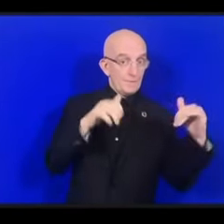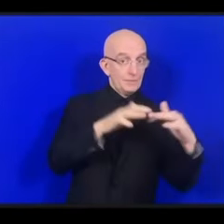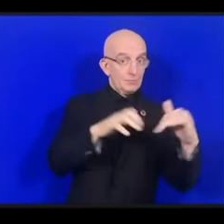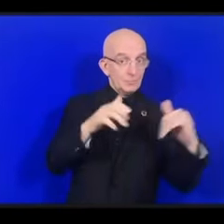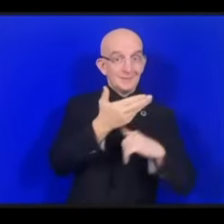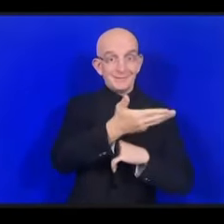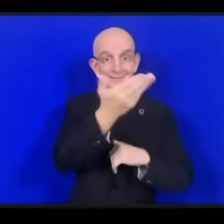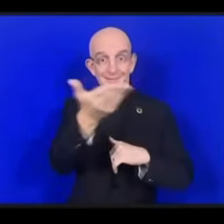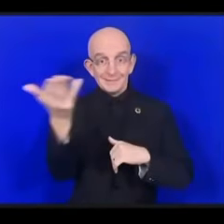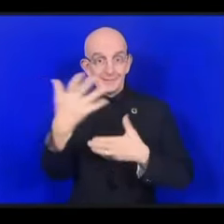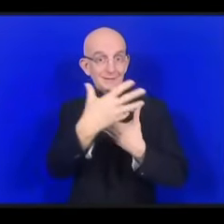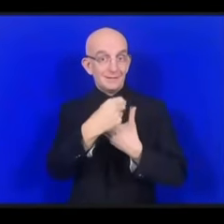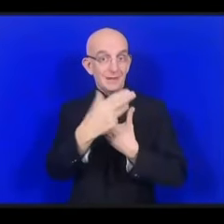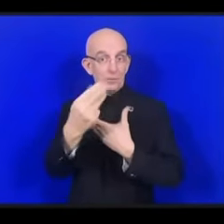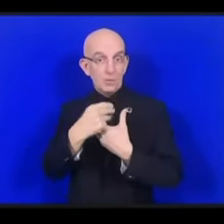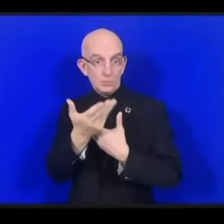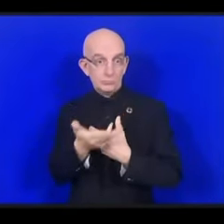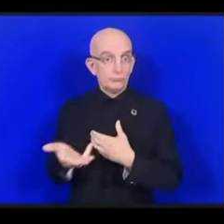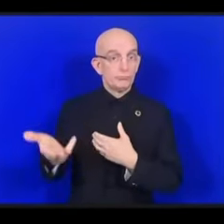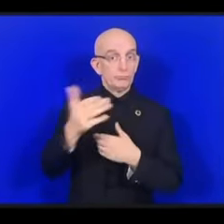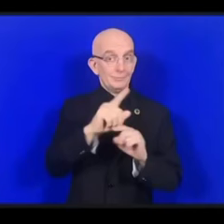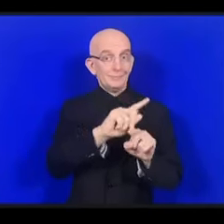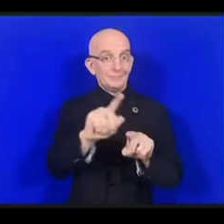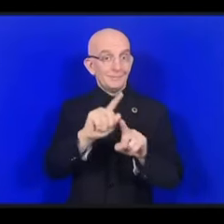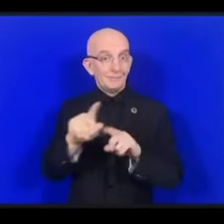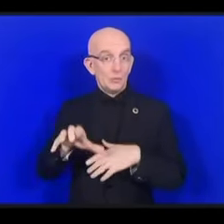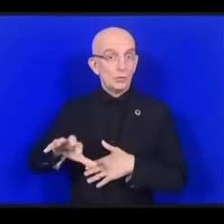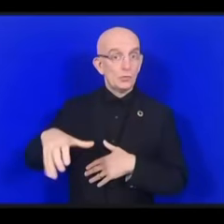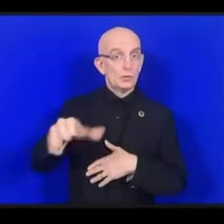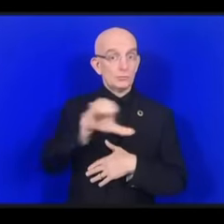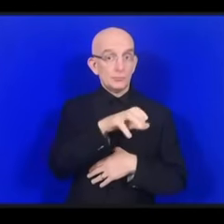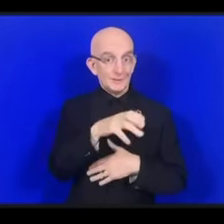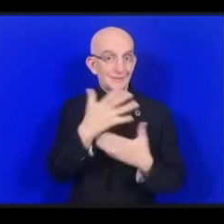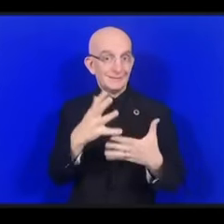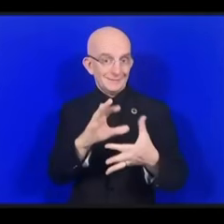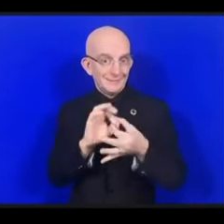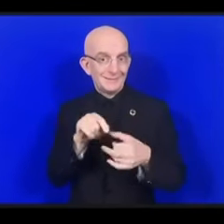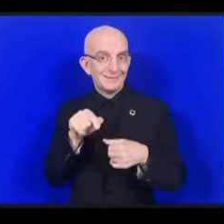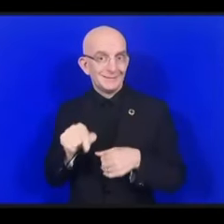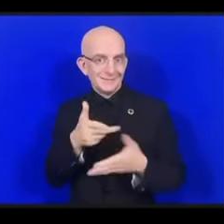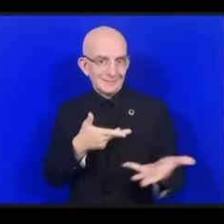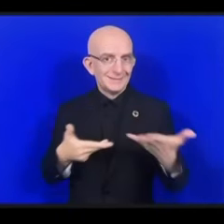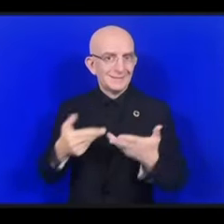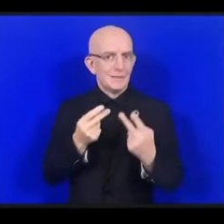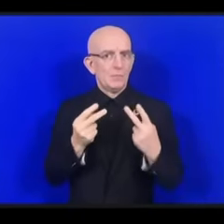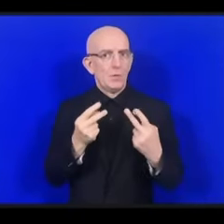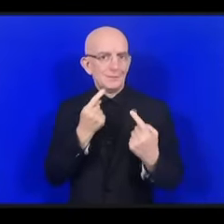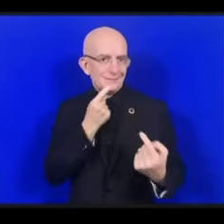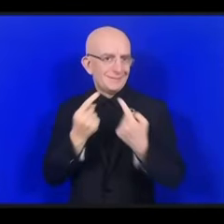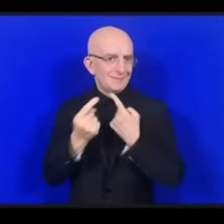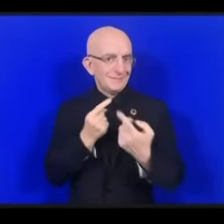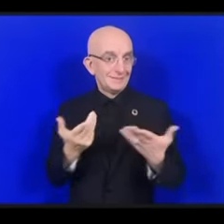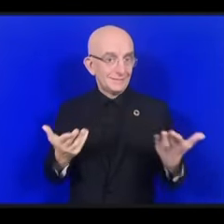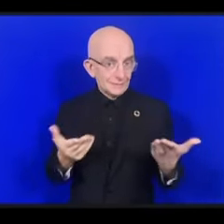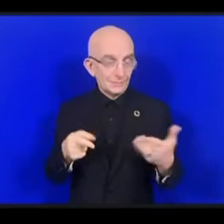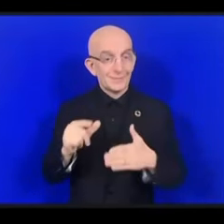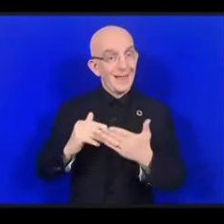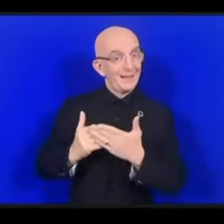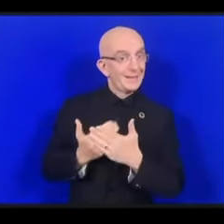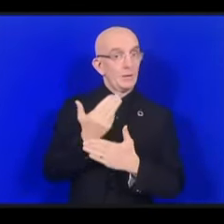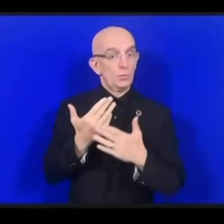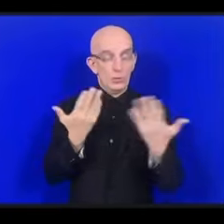to, especially in Africa, as a new form of artificial imperialism must be avoided at all